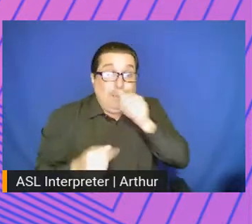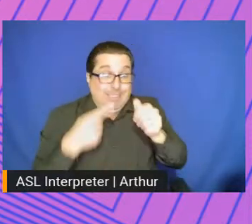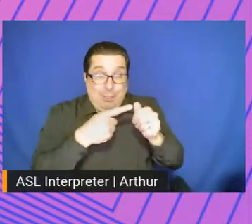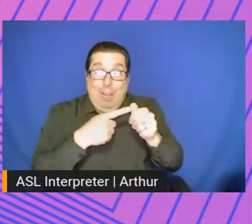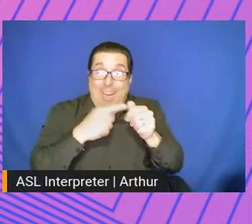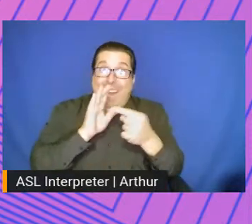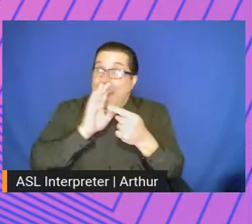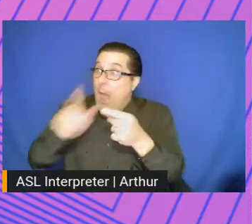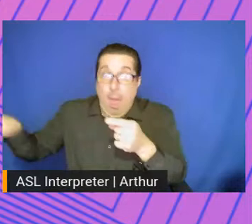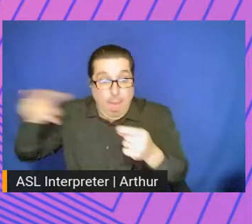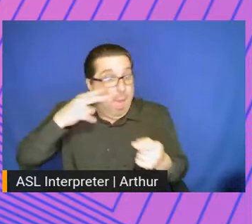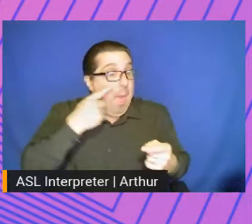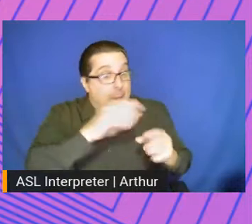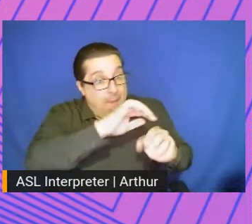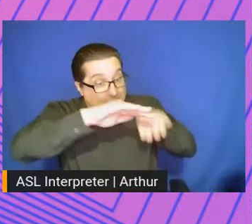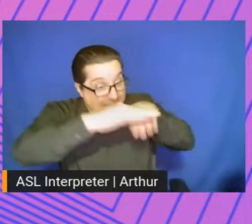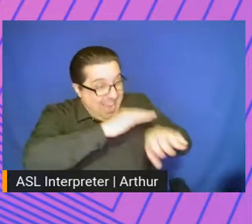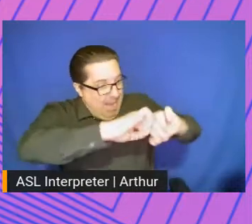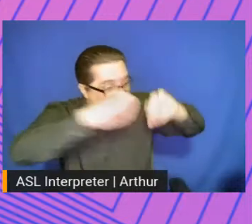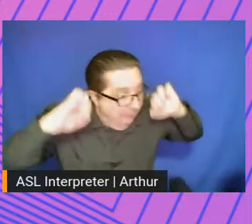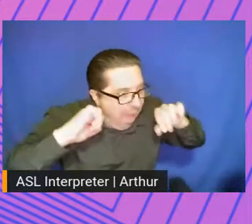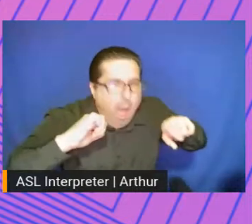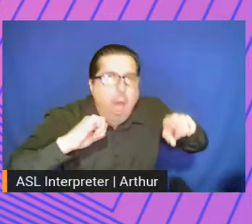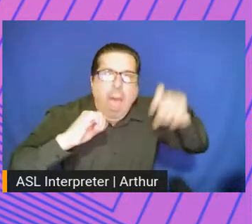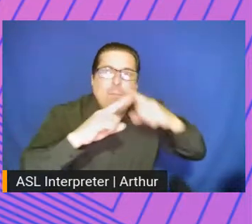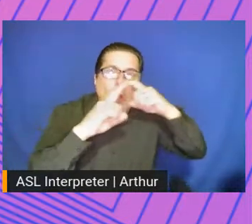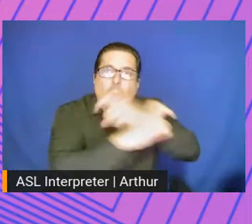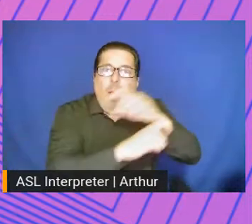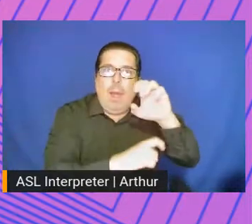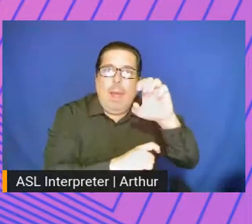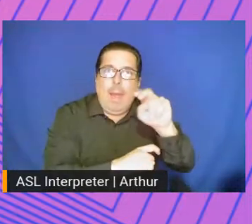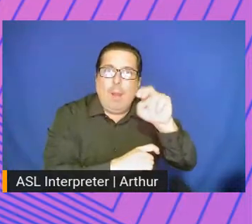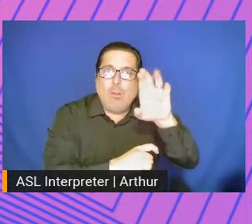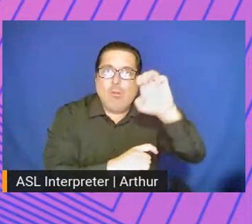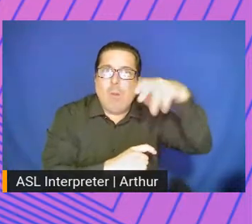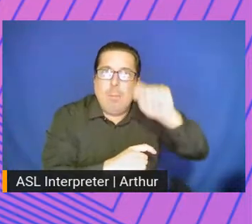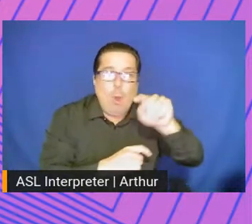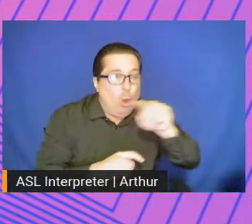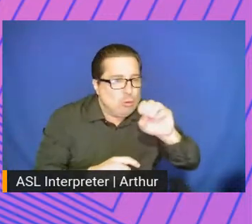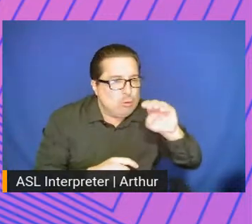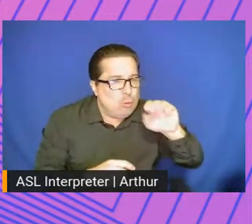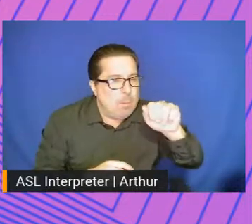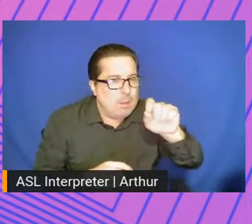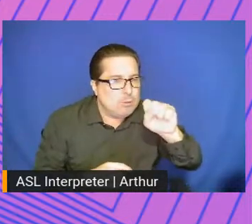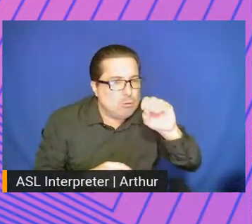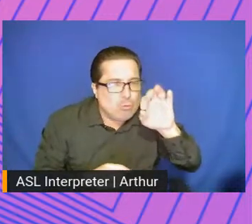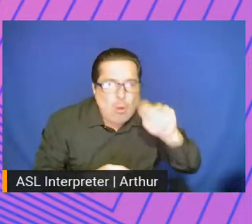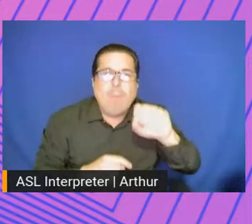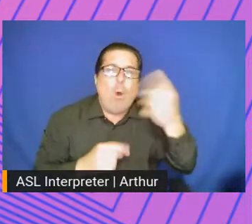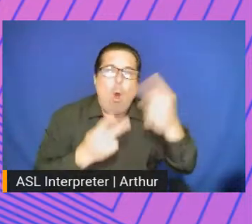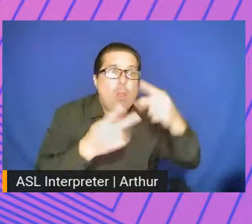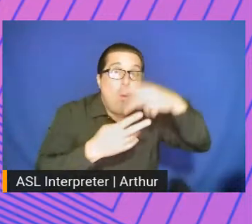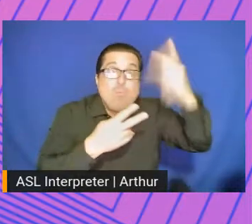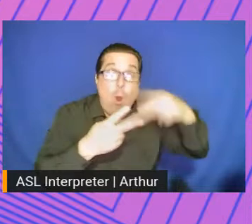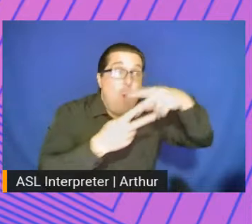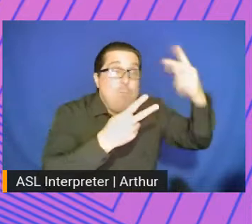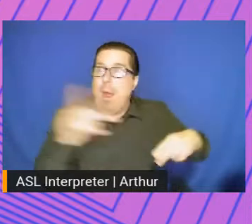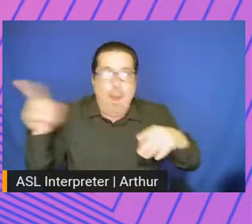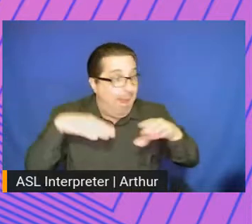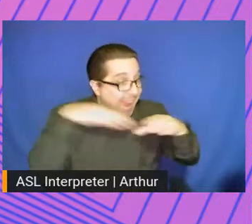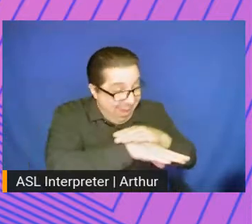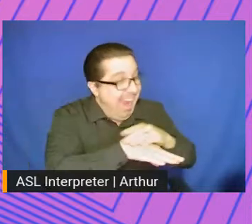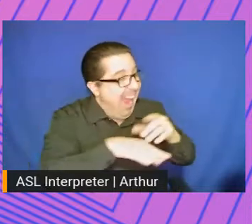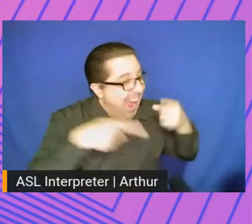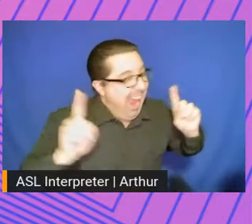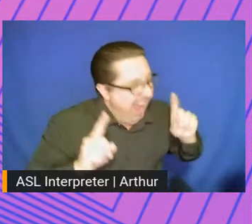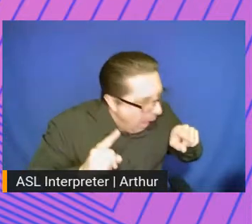secrets or Mozilla SOPs or Helm secrets, because even in a situation like this, your secret store component still